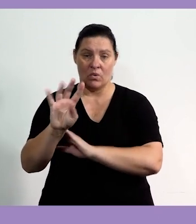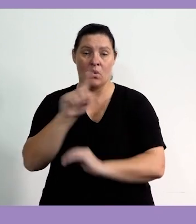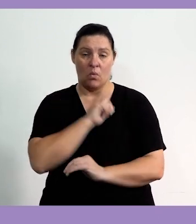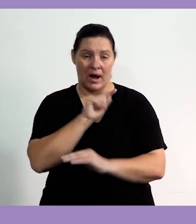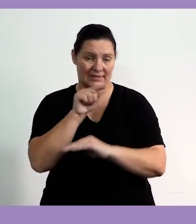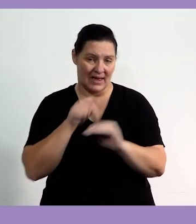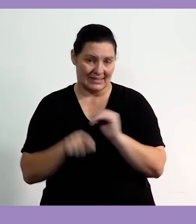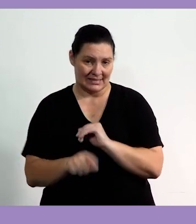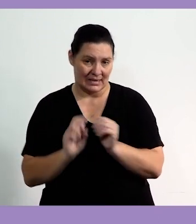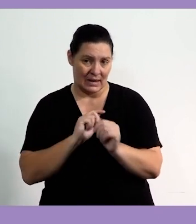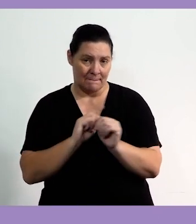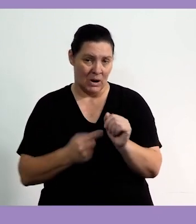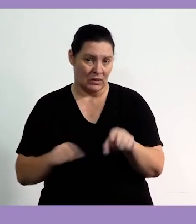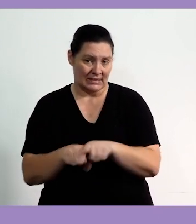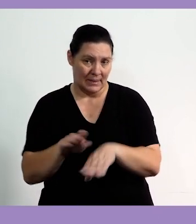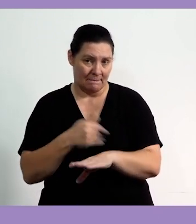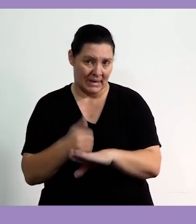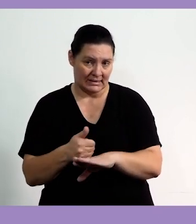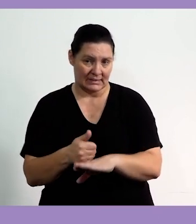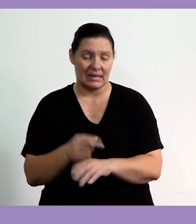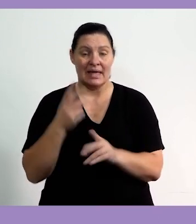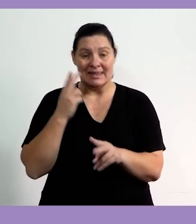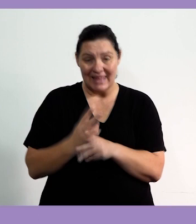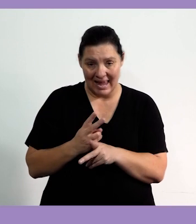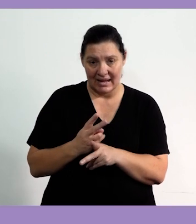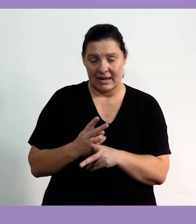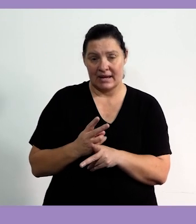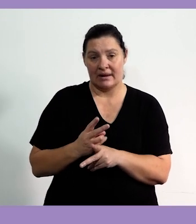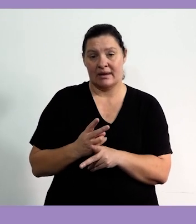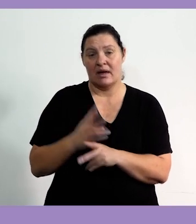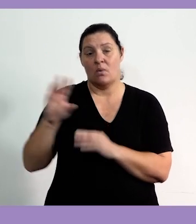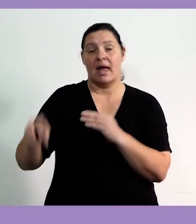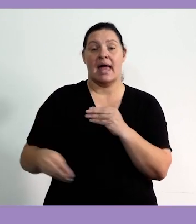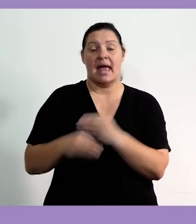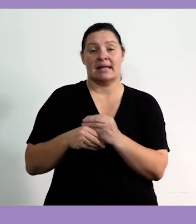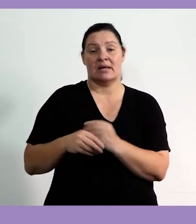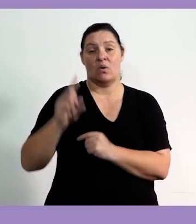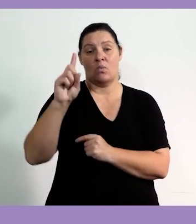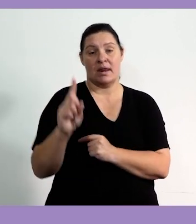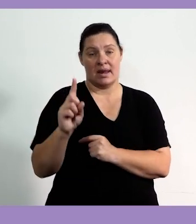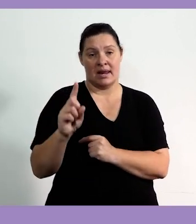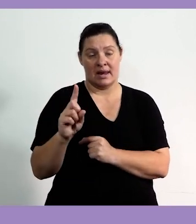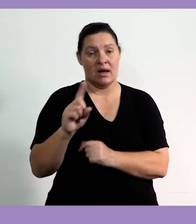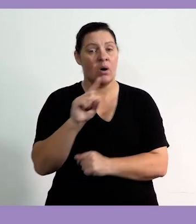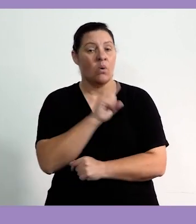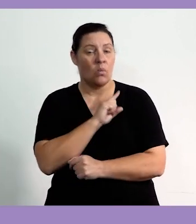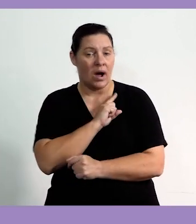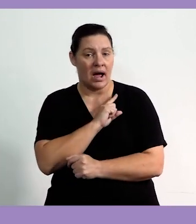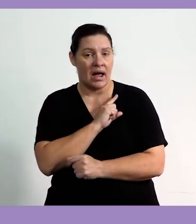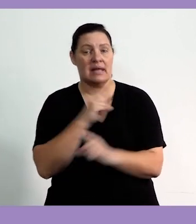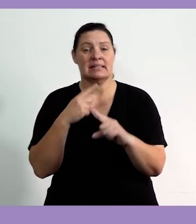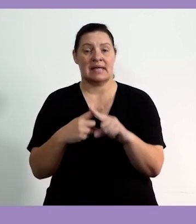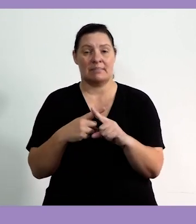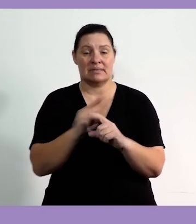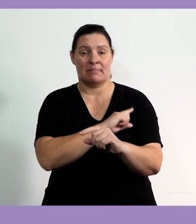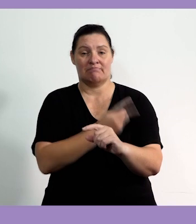4, because we are dividing powers of the same base, and then we can add that 1 there because